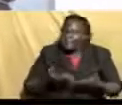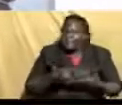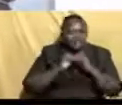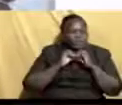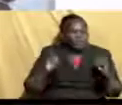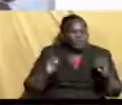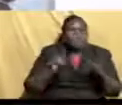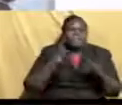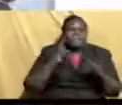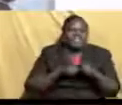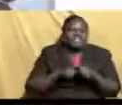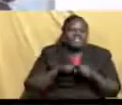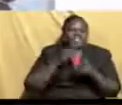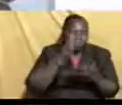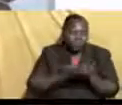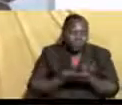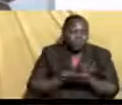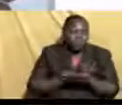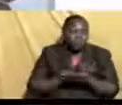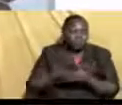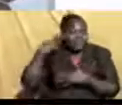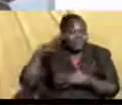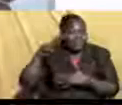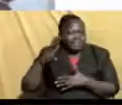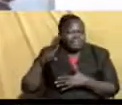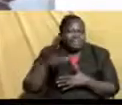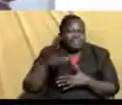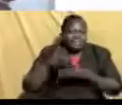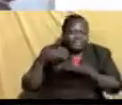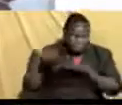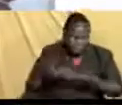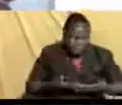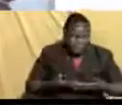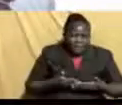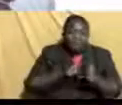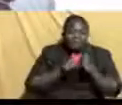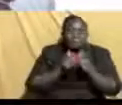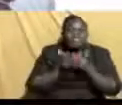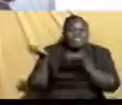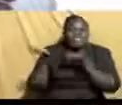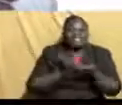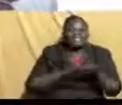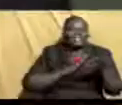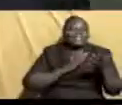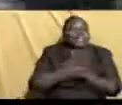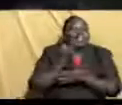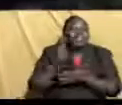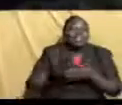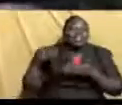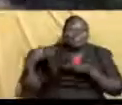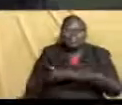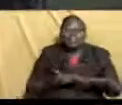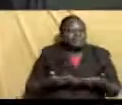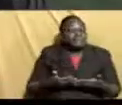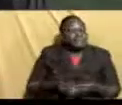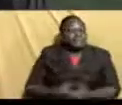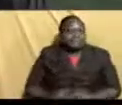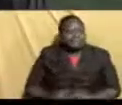a validly passed legislation is a baby that needs the rights of a baby. Thank you very much.